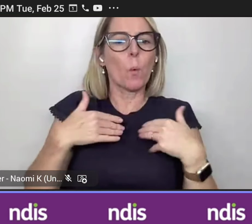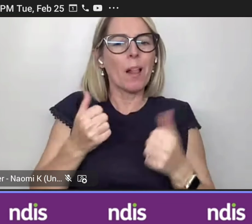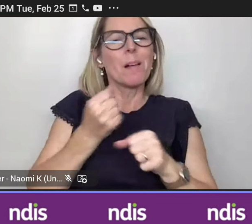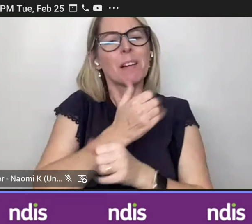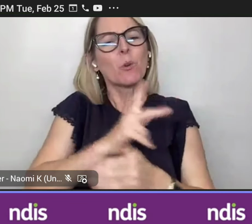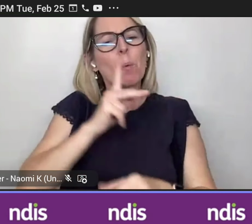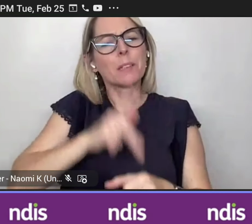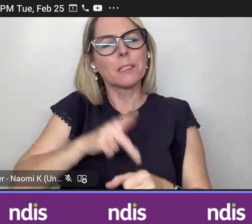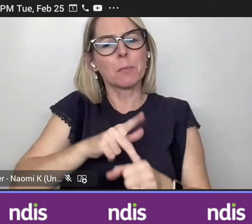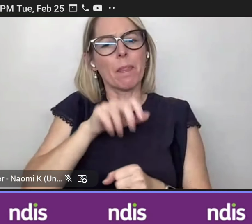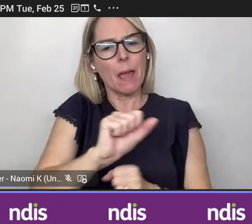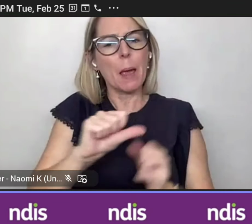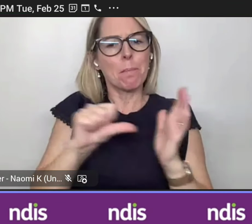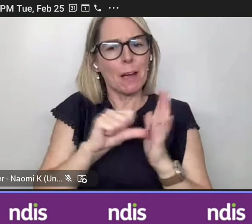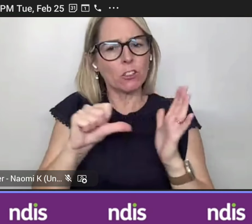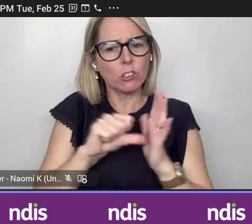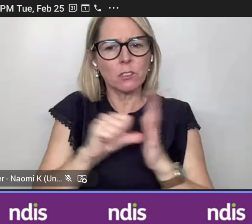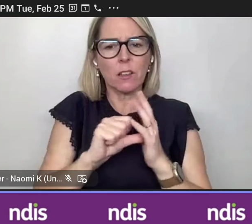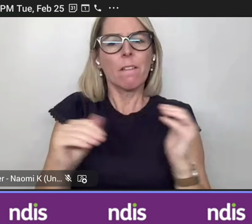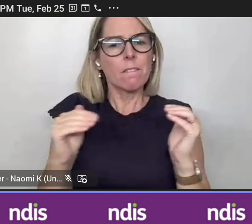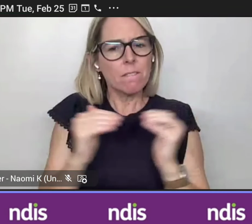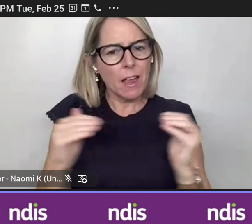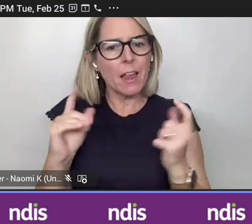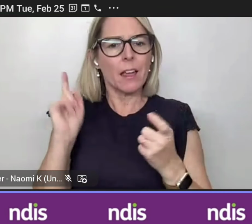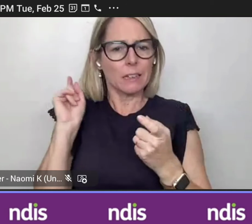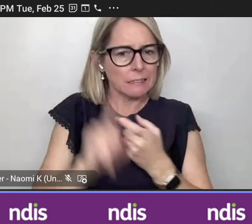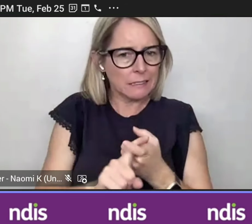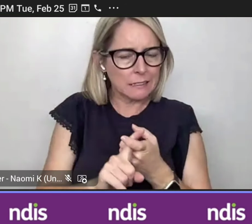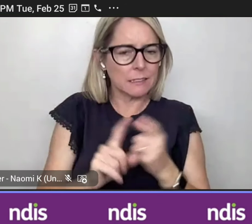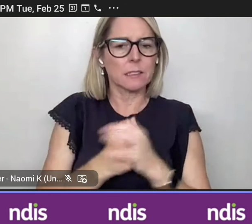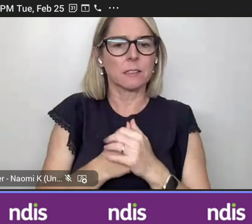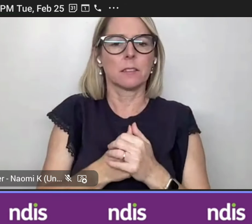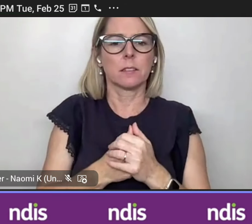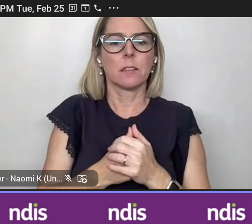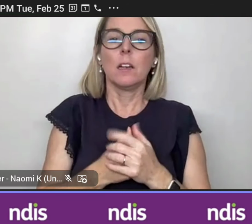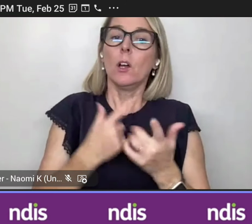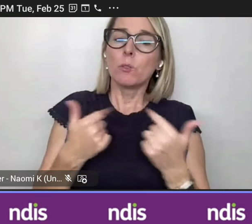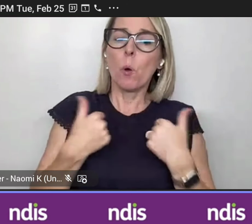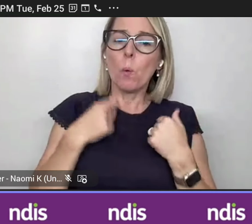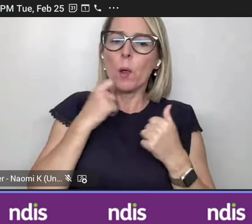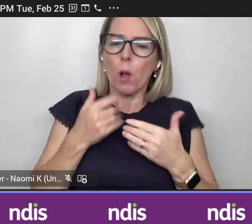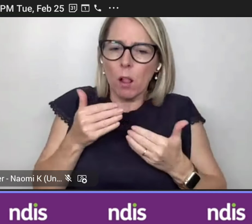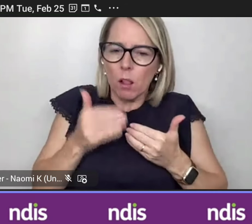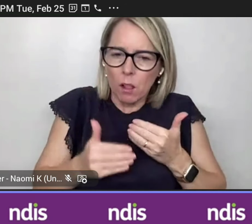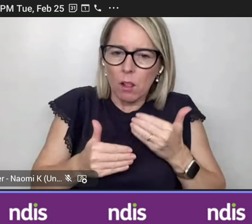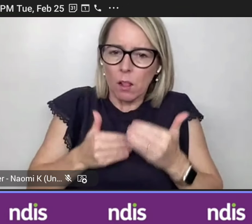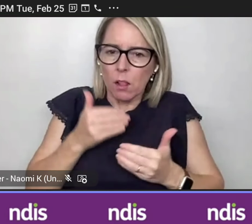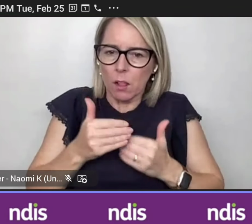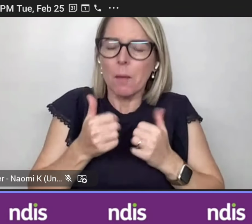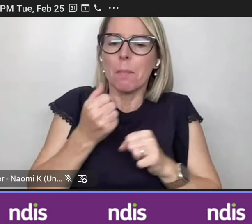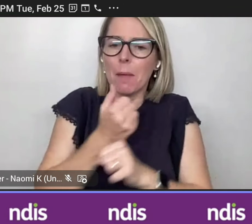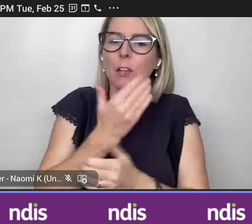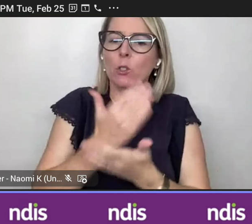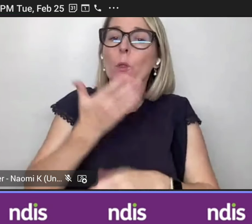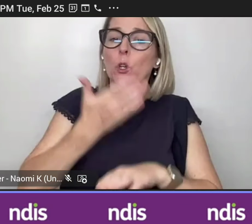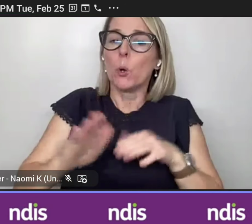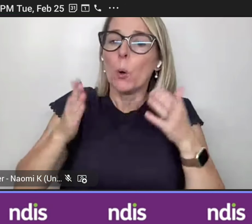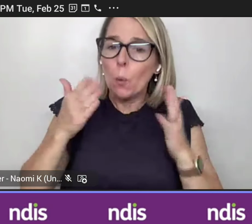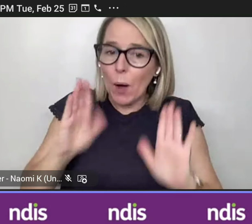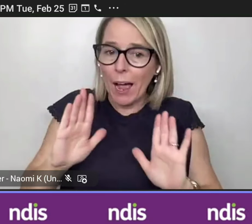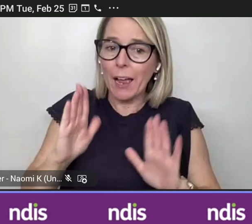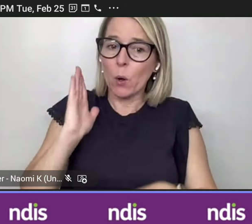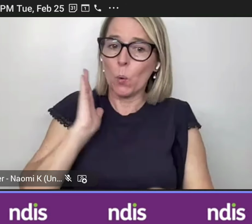consistent. So we will start gradually to make sure the new approach works well for participants, and we will continue